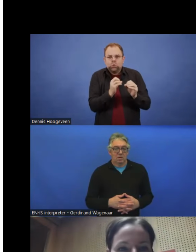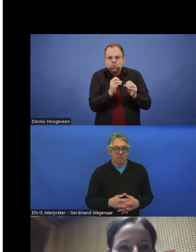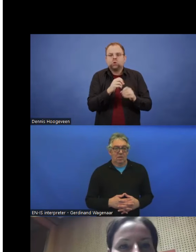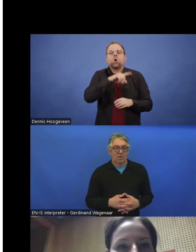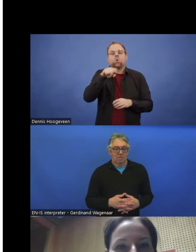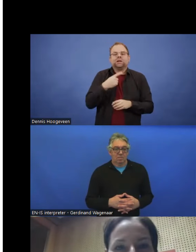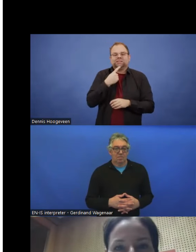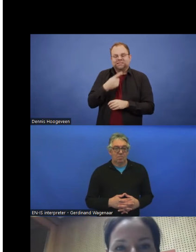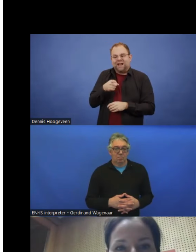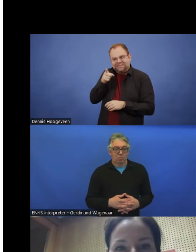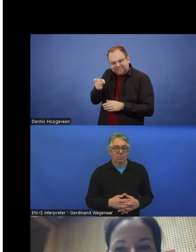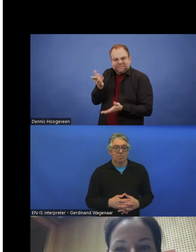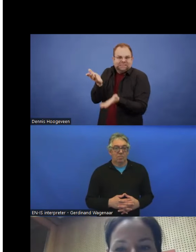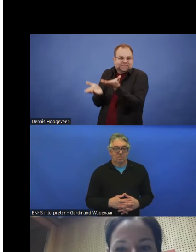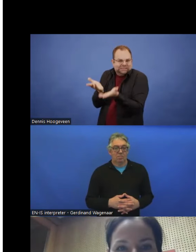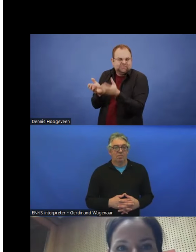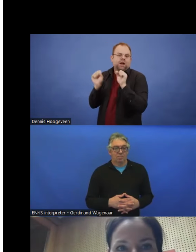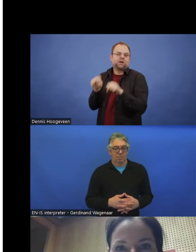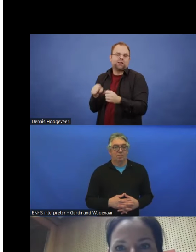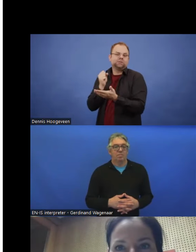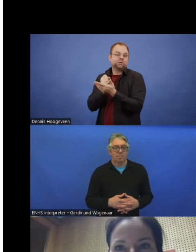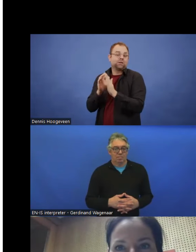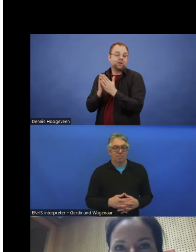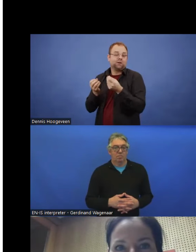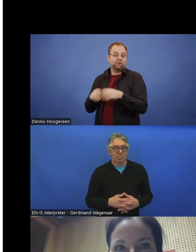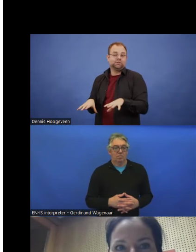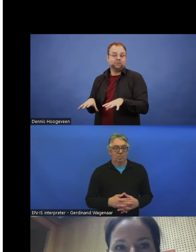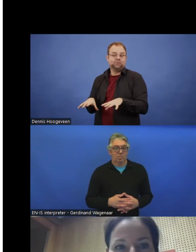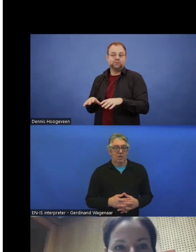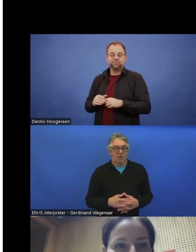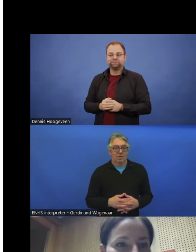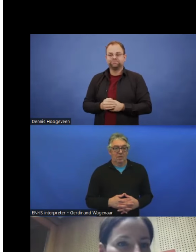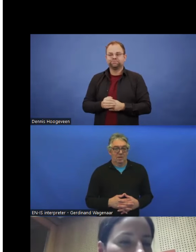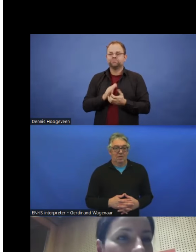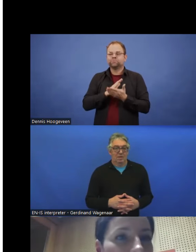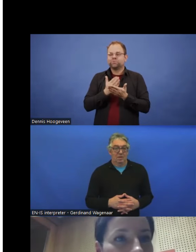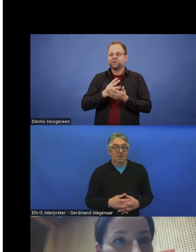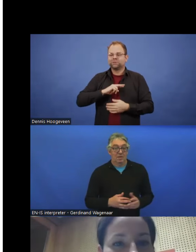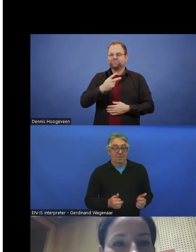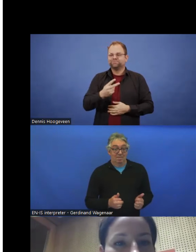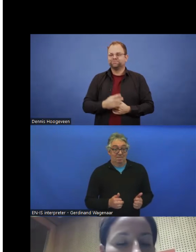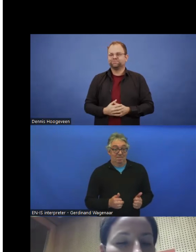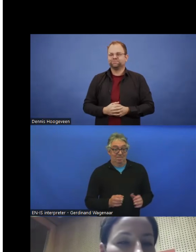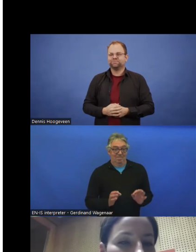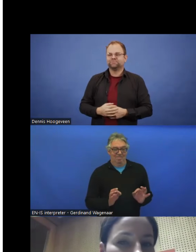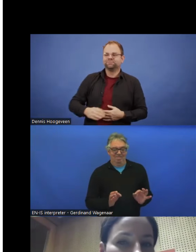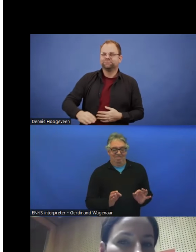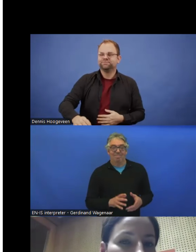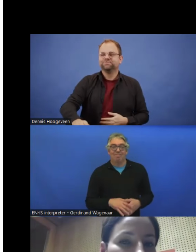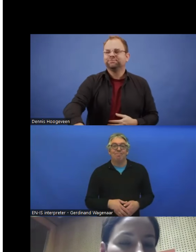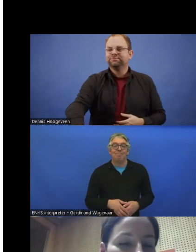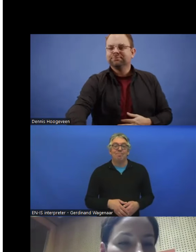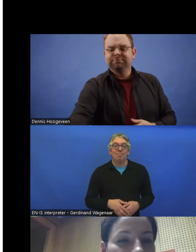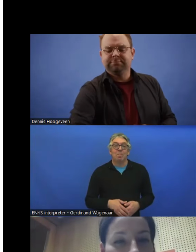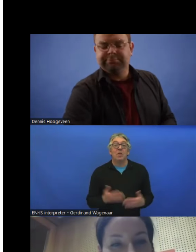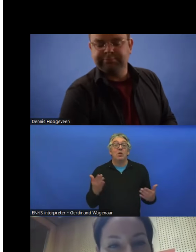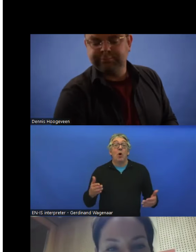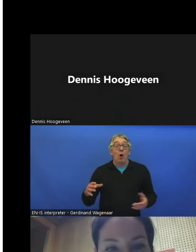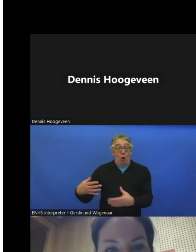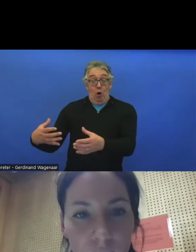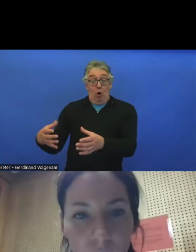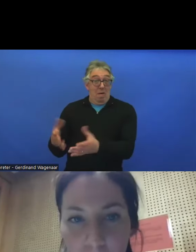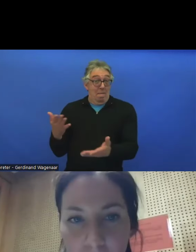Disabling my headphones. Can you still hear me? Yes, thank you, Marcela. So groups that may be at particular